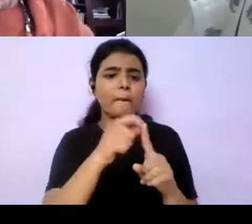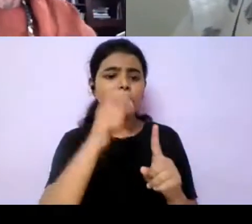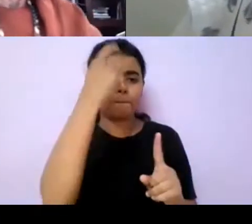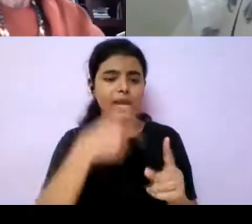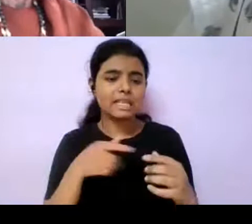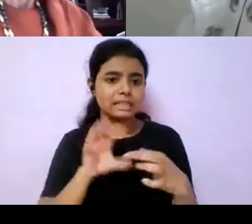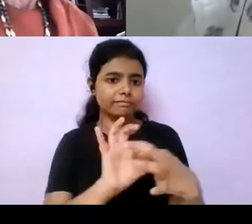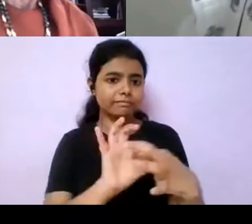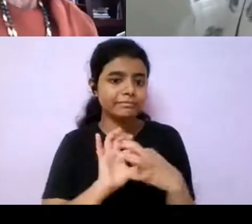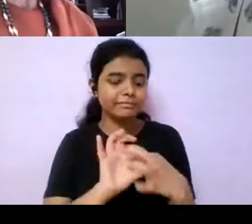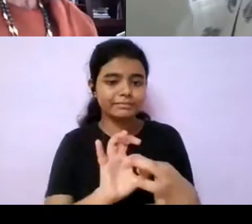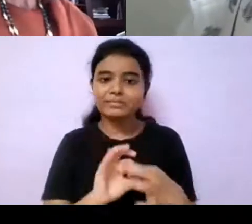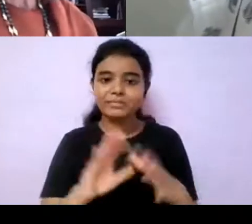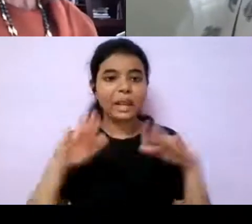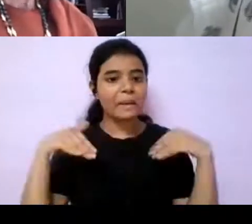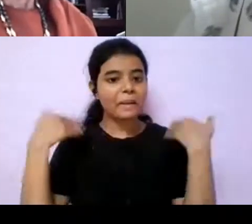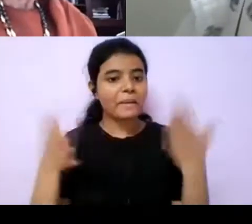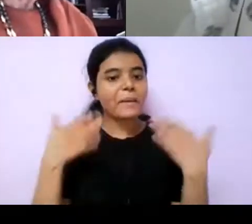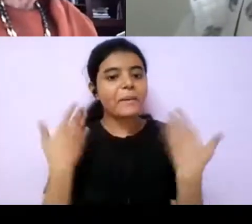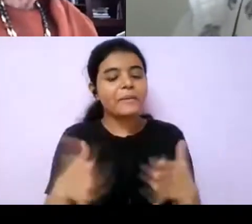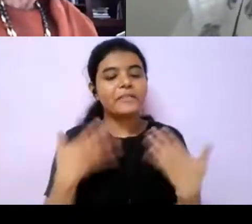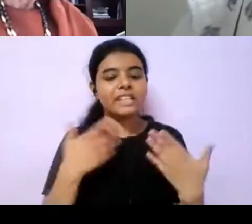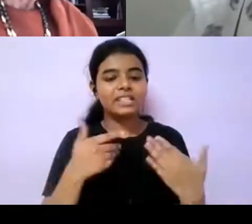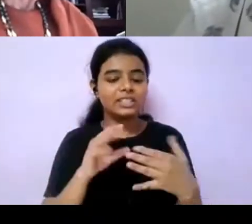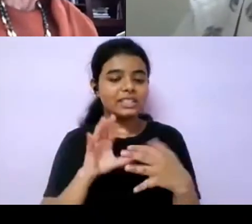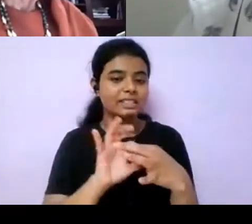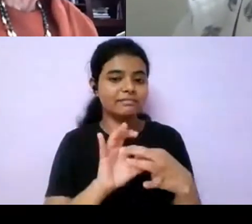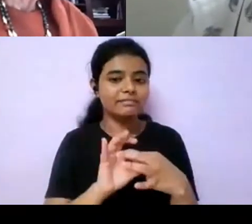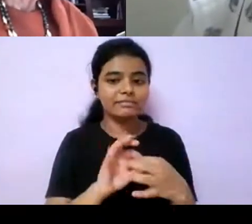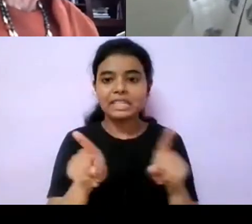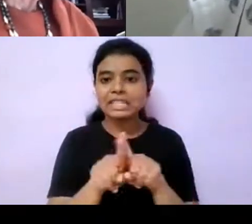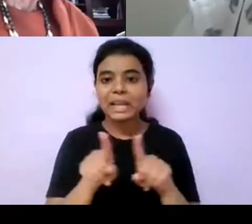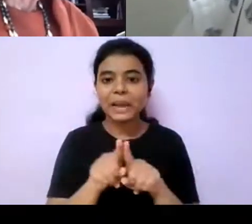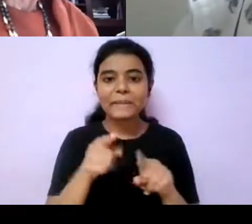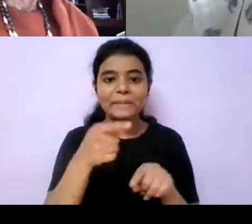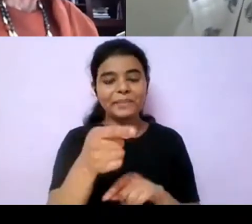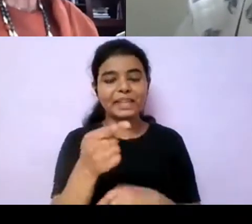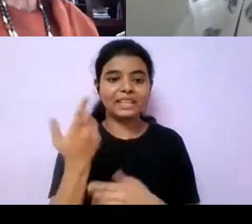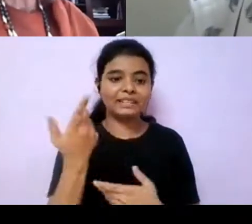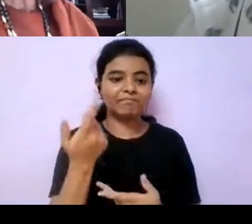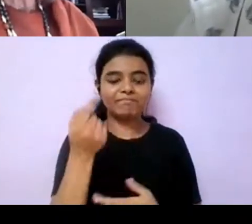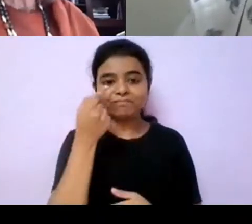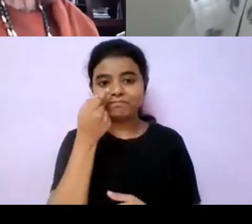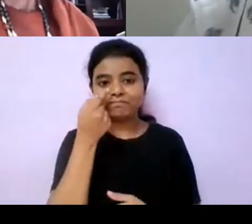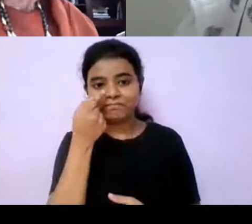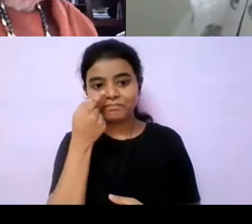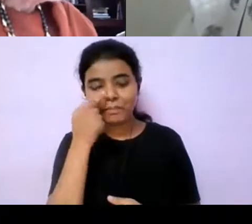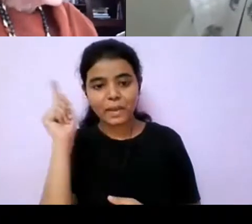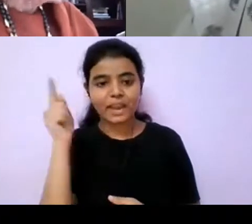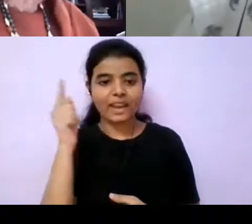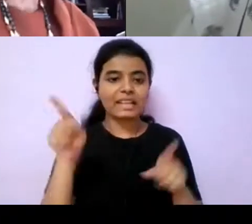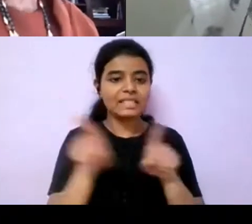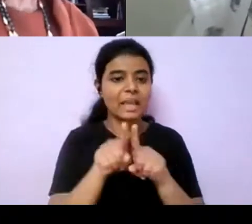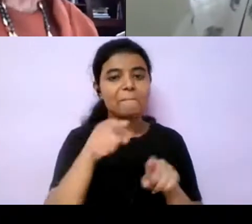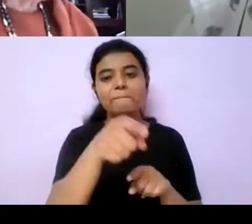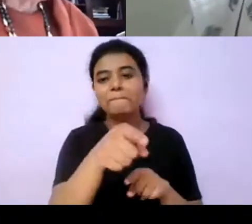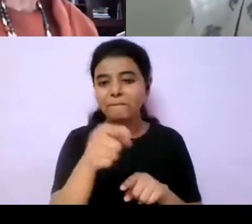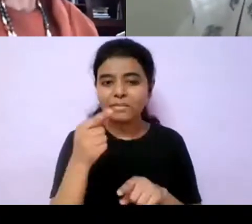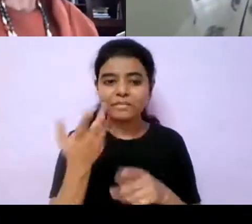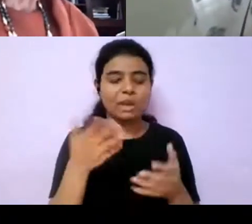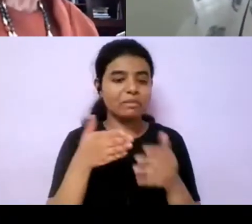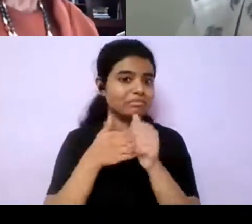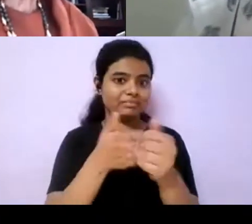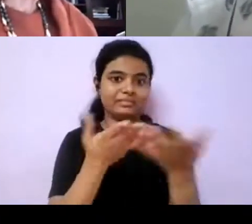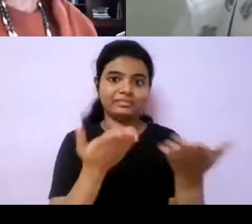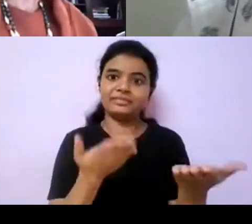affinity and kinship also, being myself the parent of an adult with disability. Oh. So yeah,